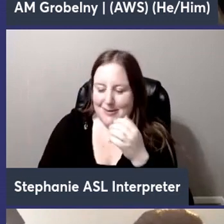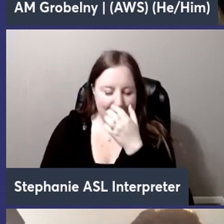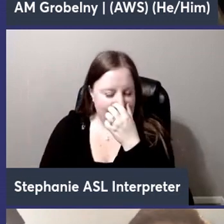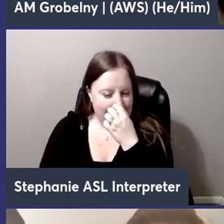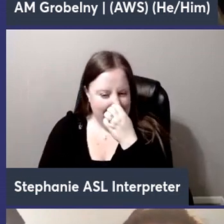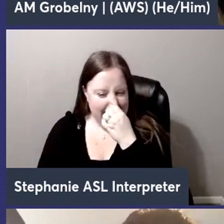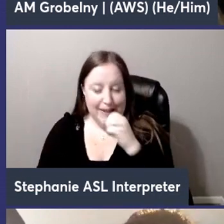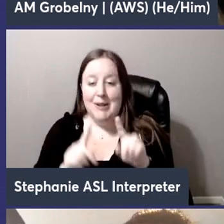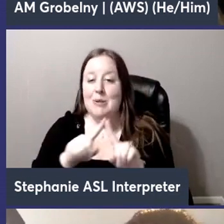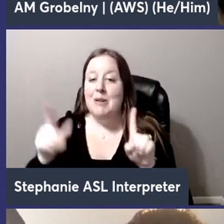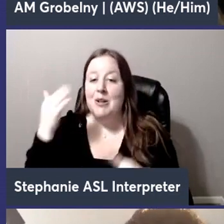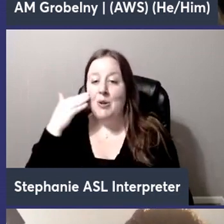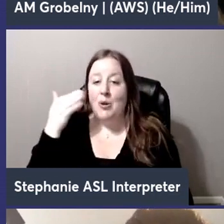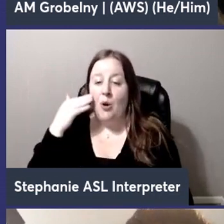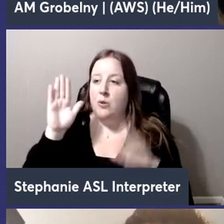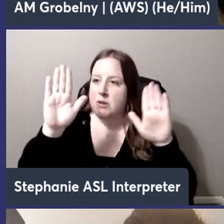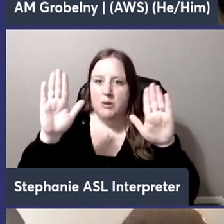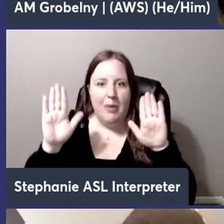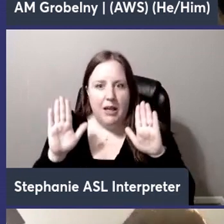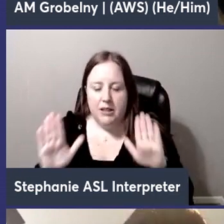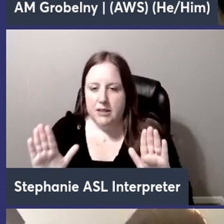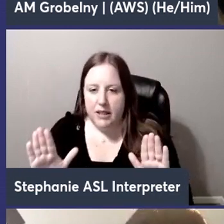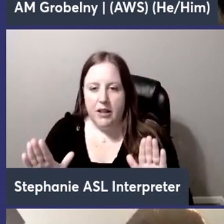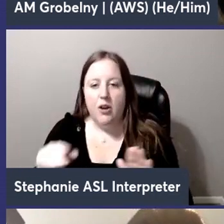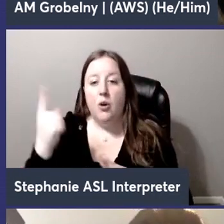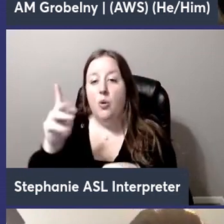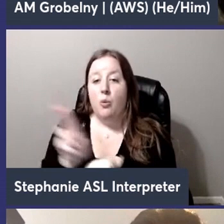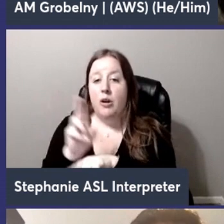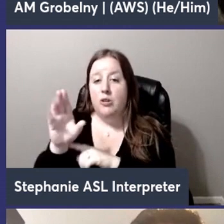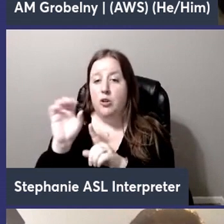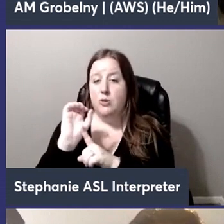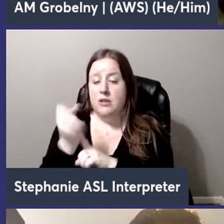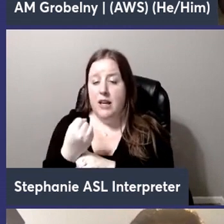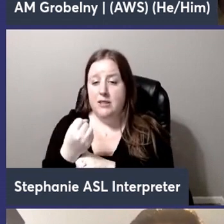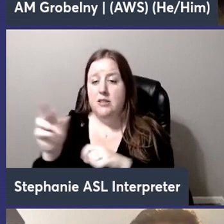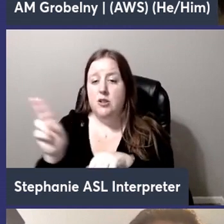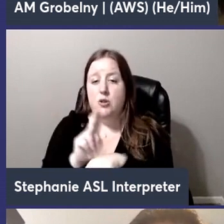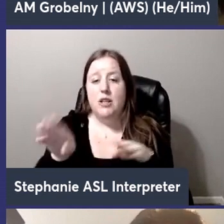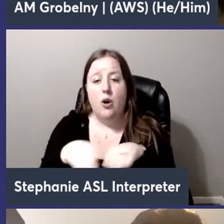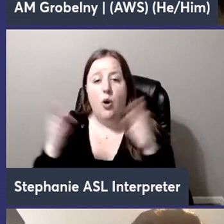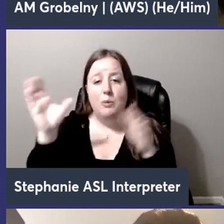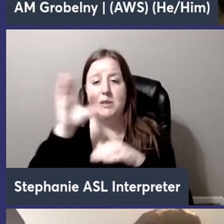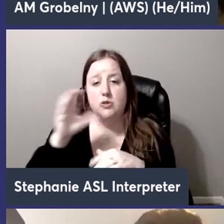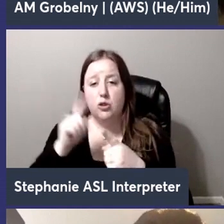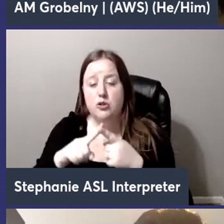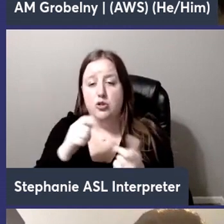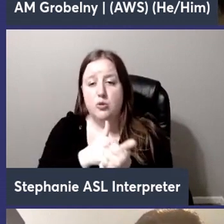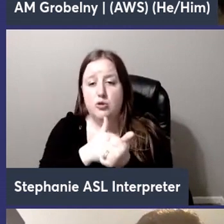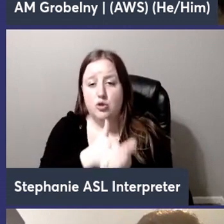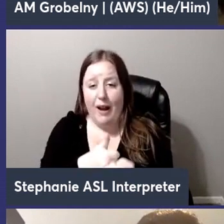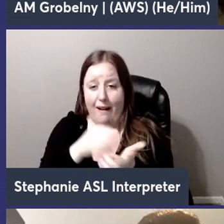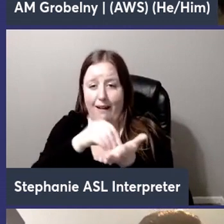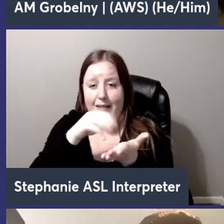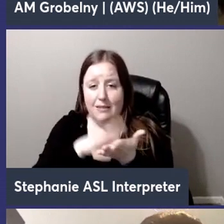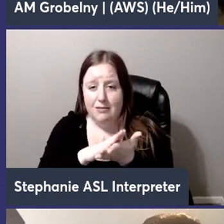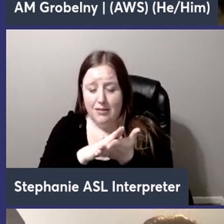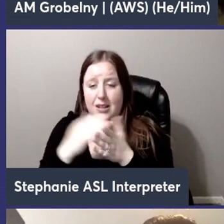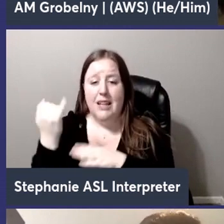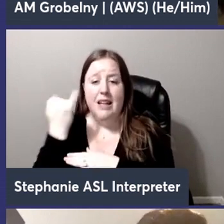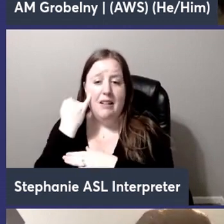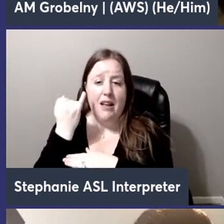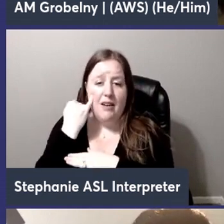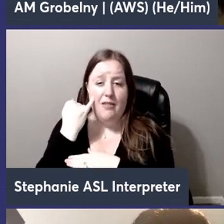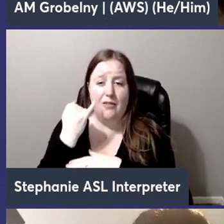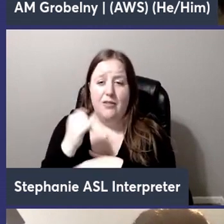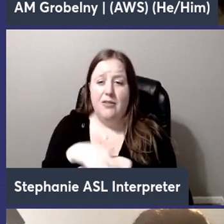but you know, it was amazing. One of the use cases they said is they're using OpenSearch to be able to track, right? And if there is, you know, if there's a